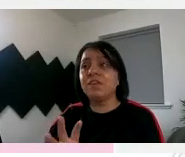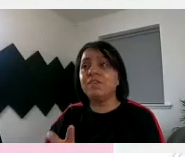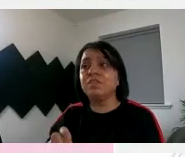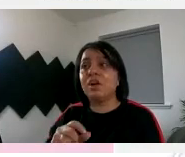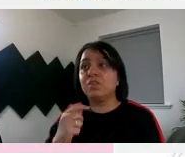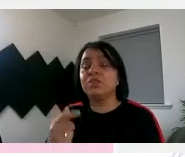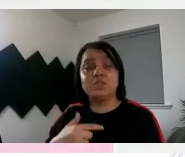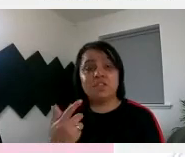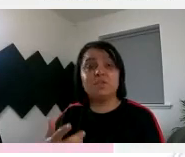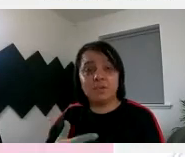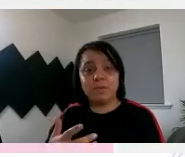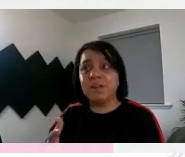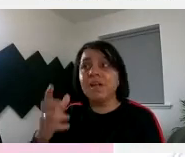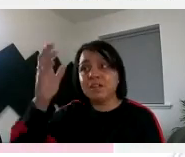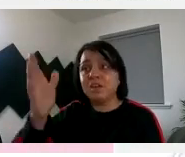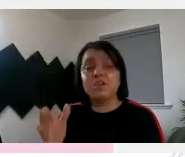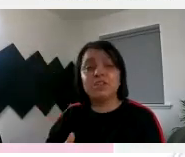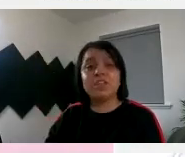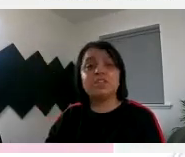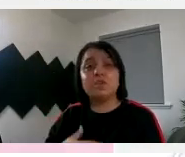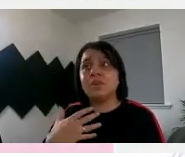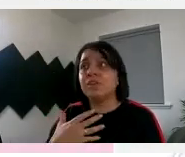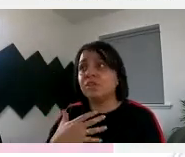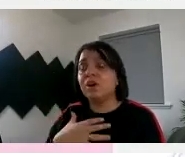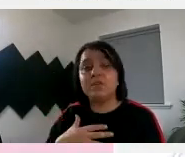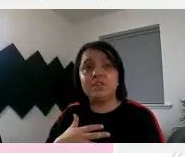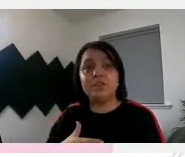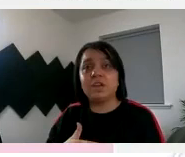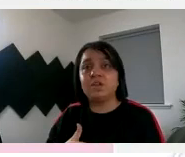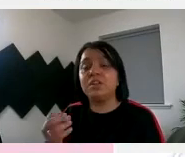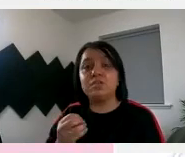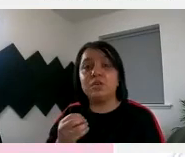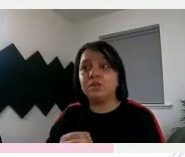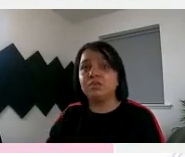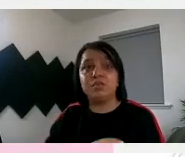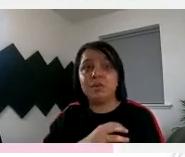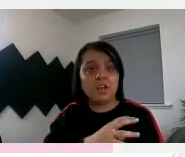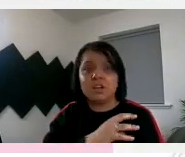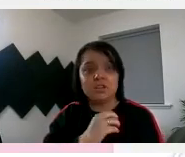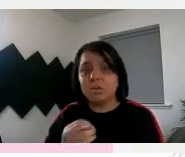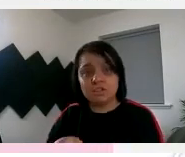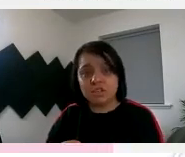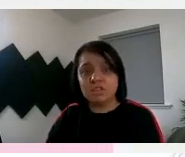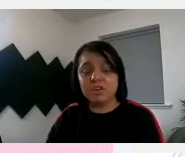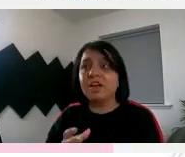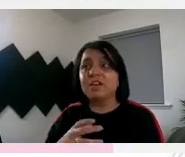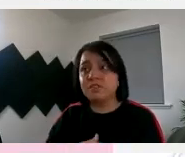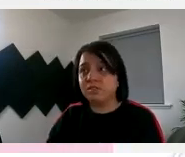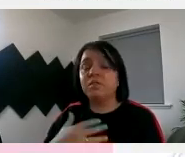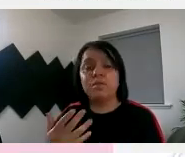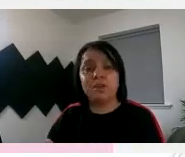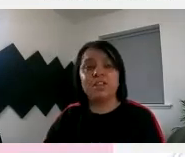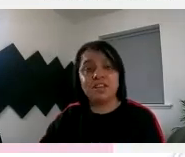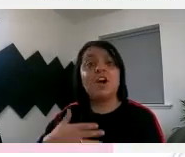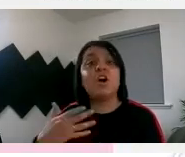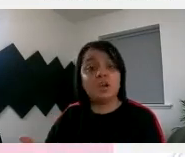if any of you are not using it properly, start using it. So when you are in the UK or you need to do IELTS for come and study in the UK, you're